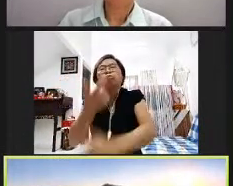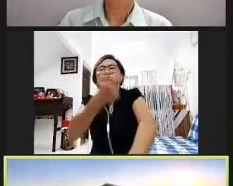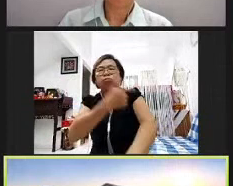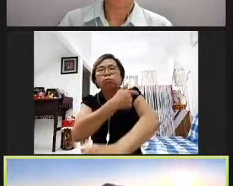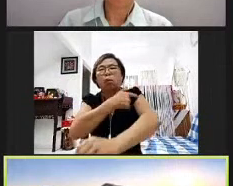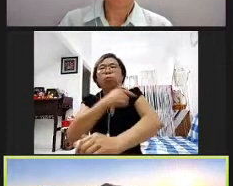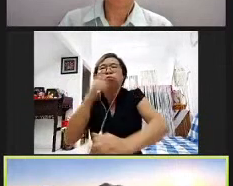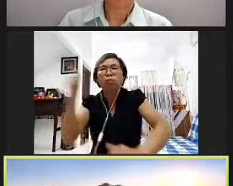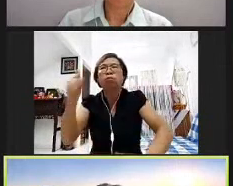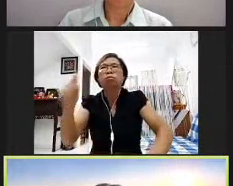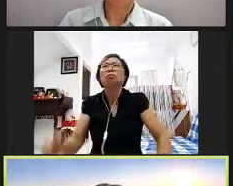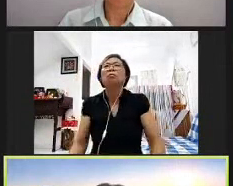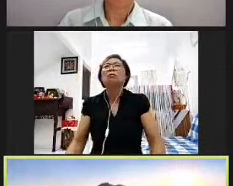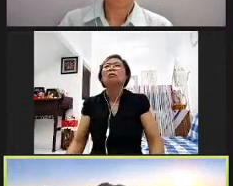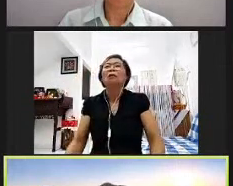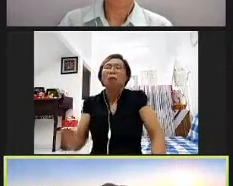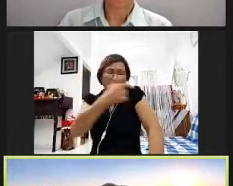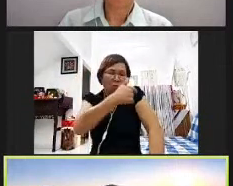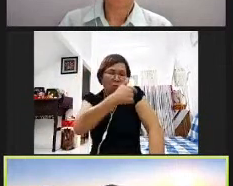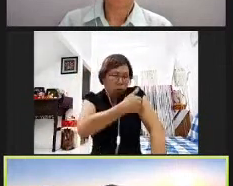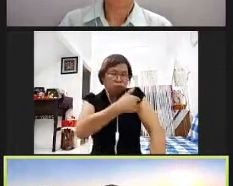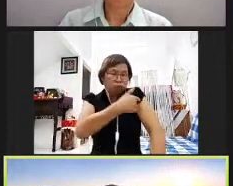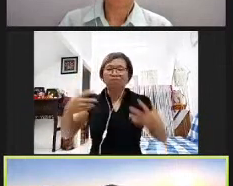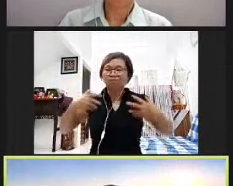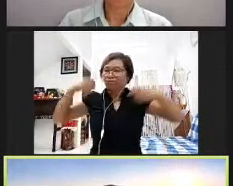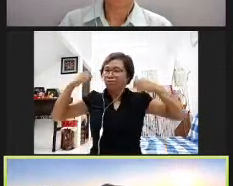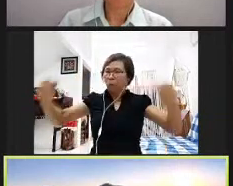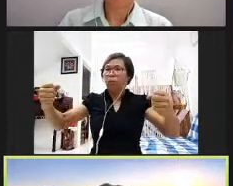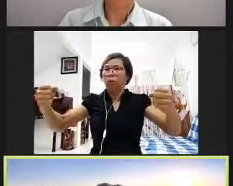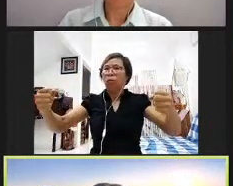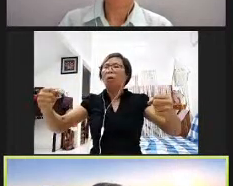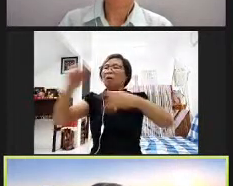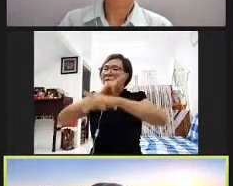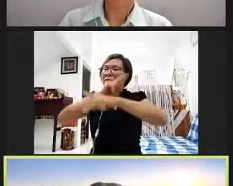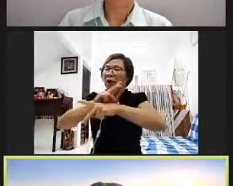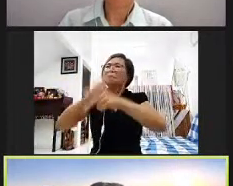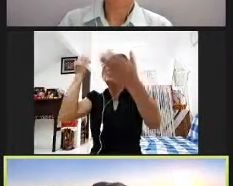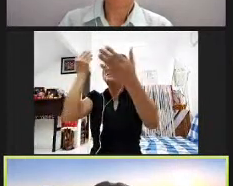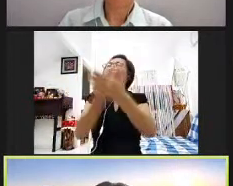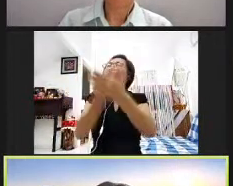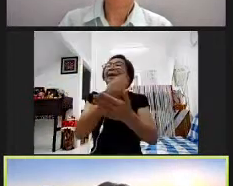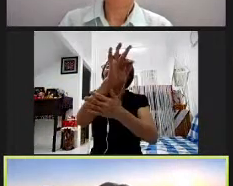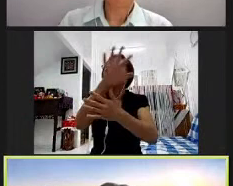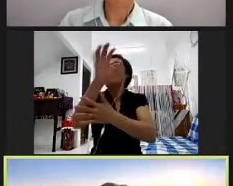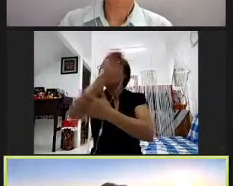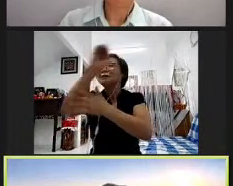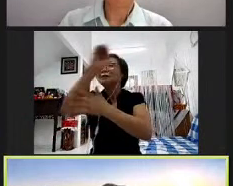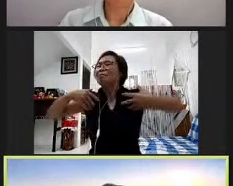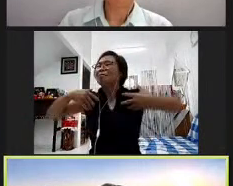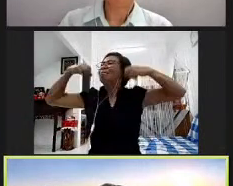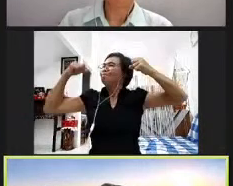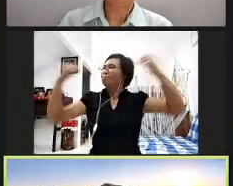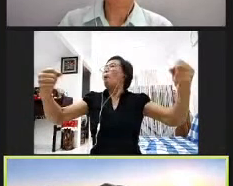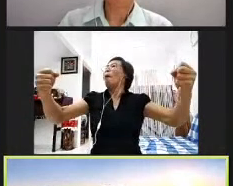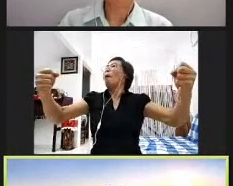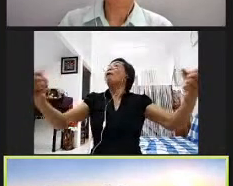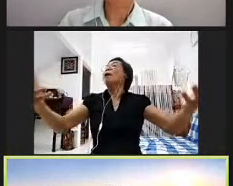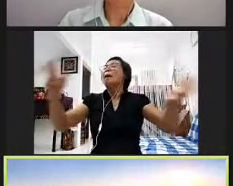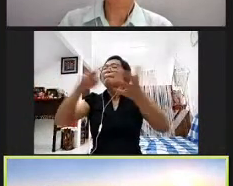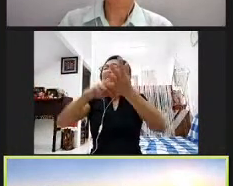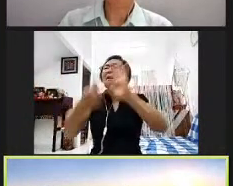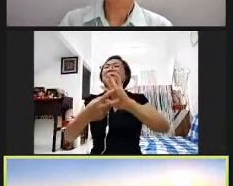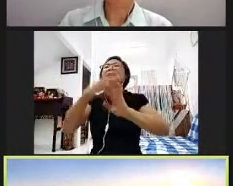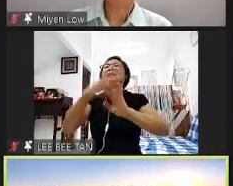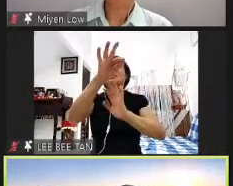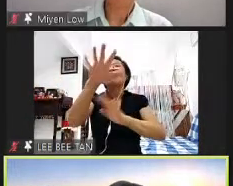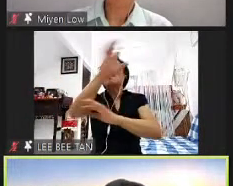The efficacy able to protect up to 95%. What does that mean?